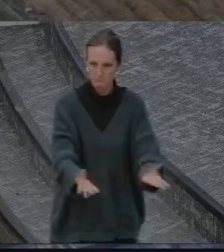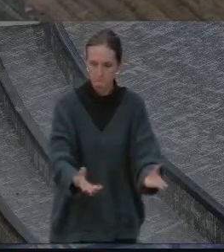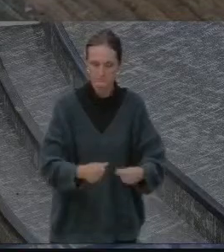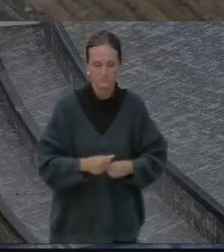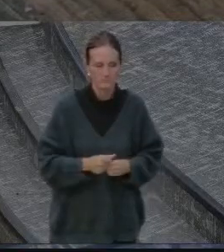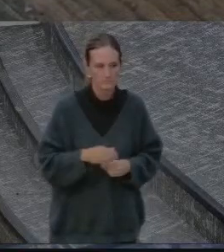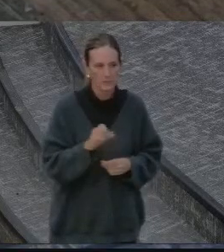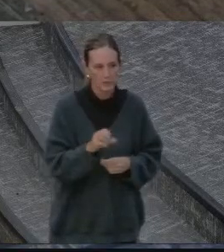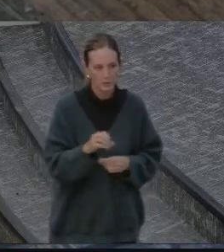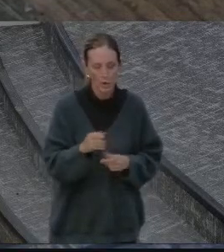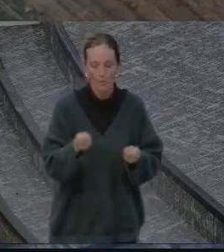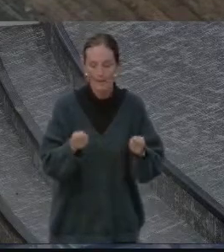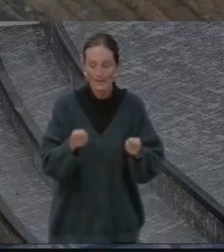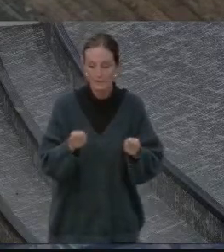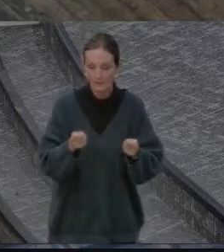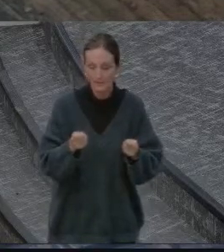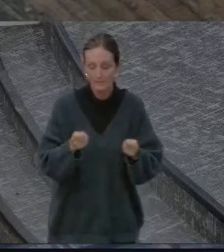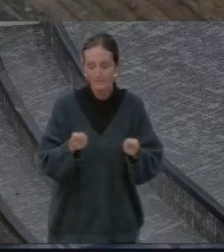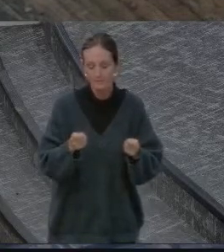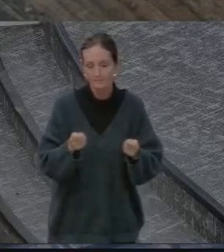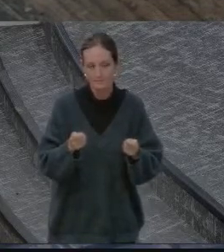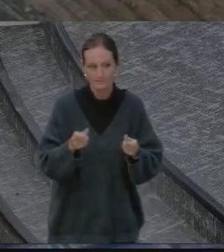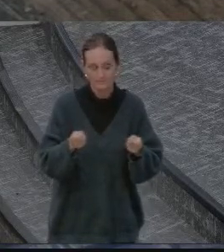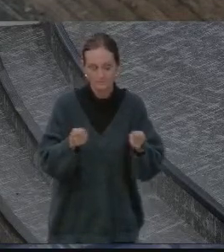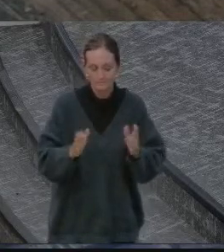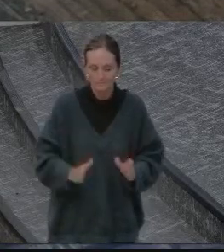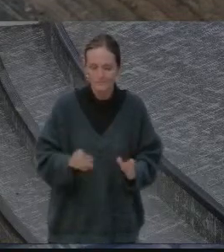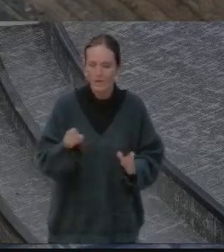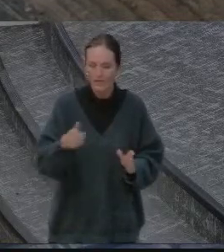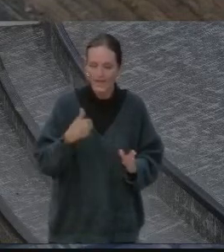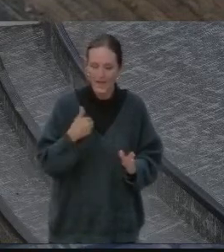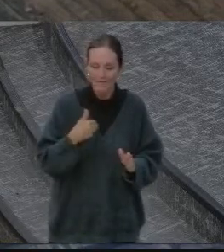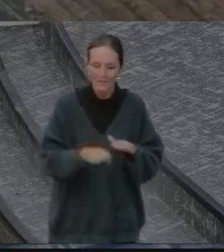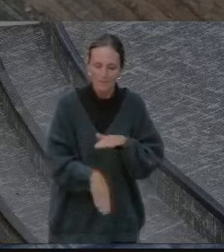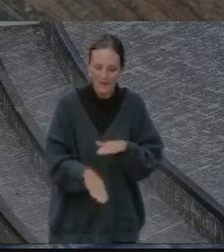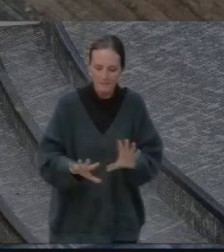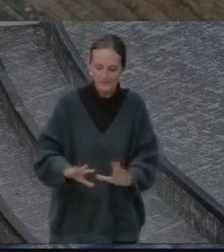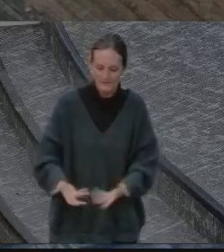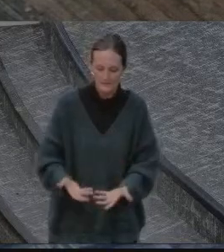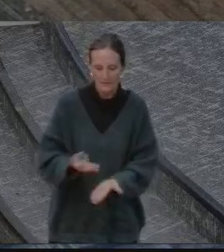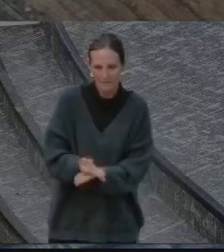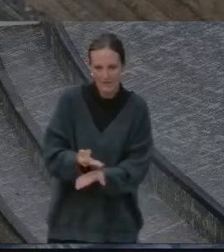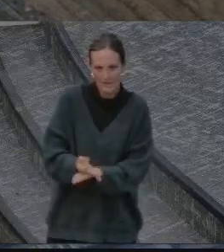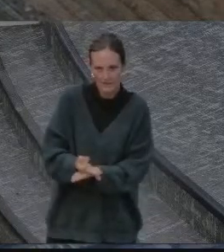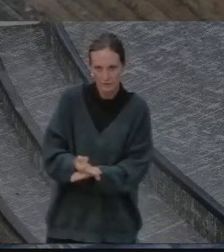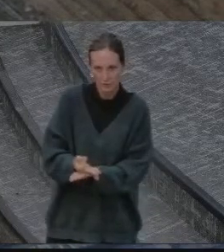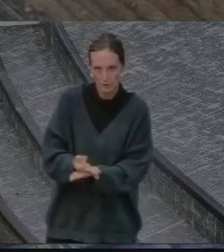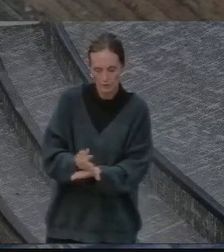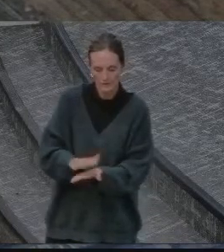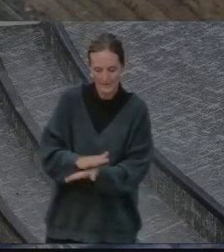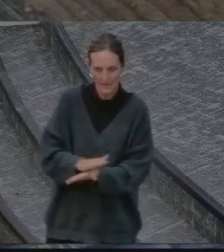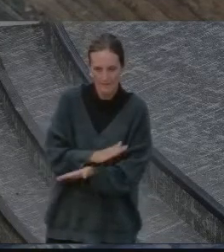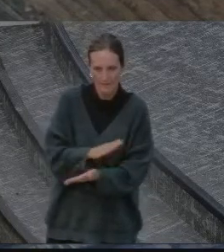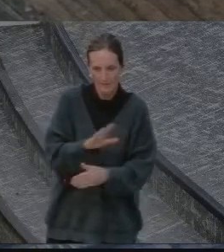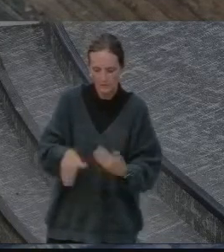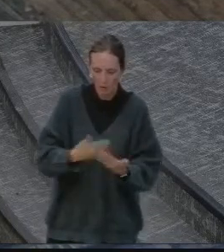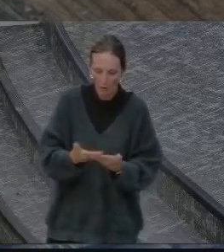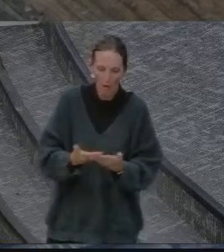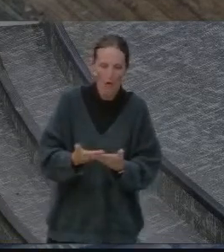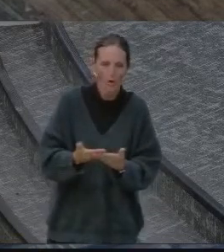management's responsibility is to provide the basic set of financial statements, including all of the required supplementary